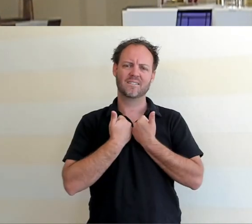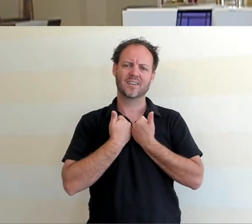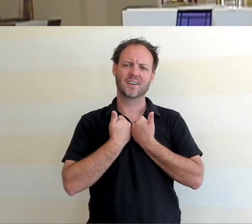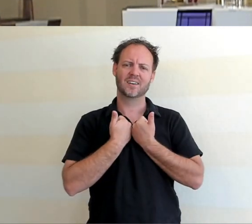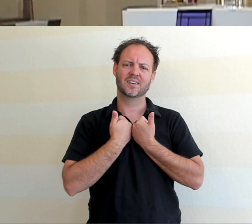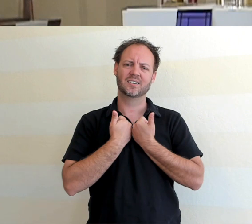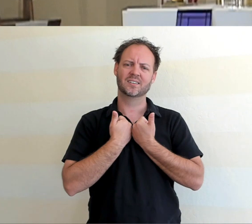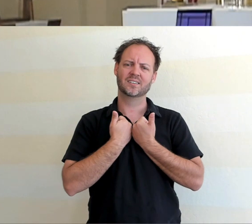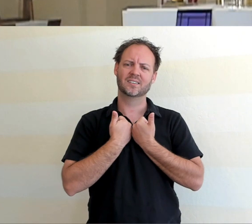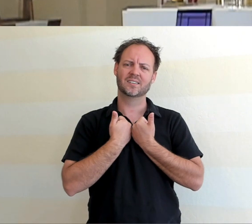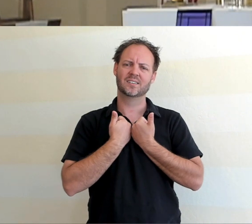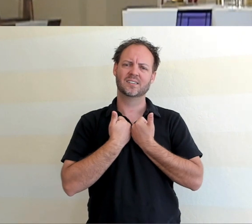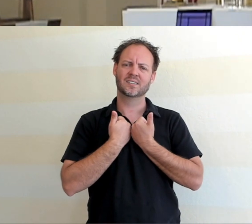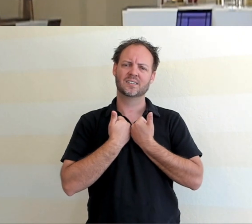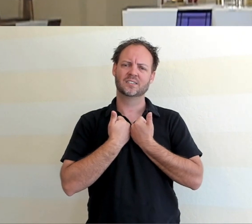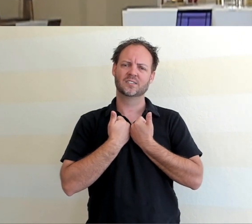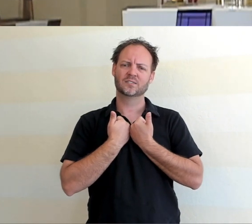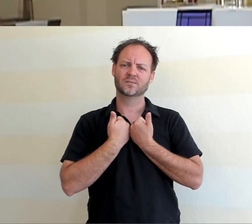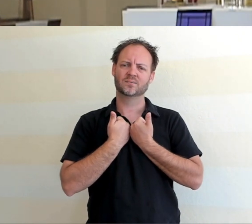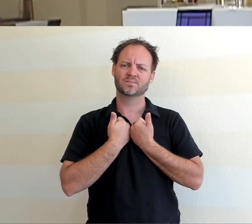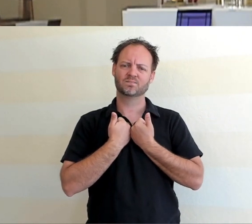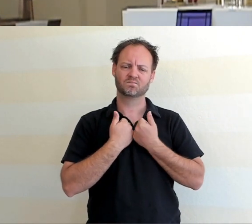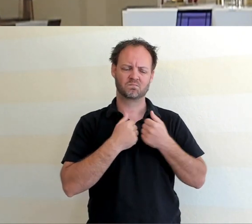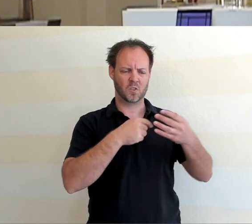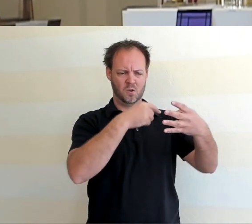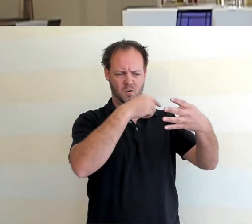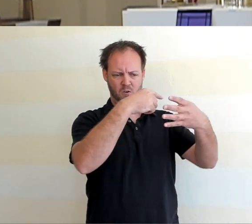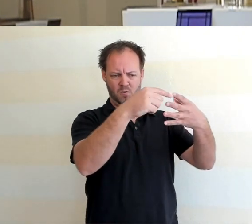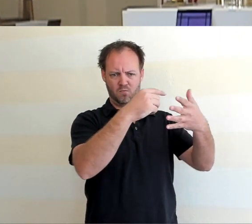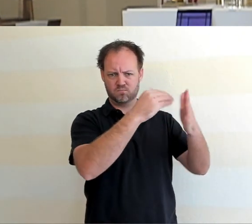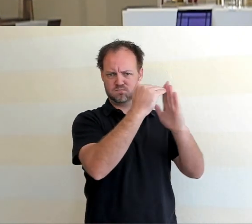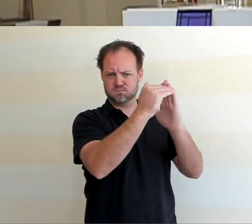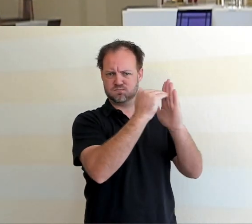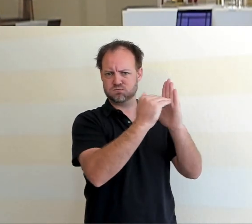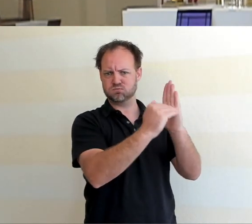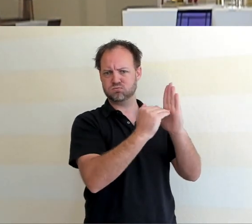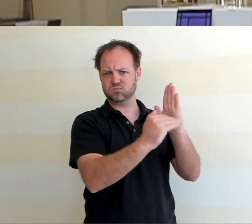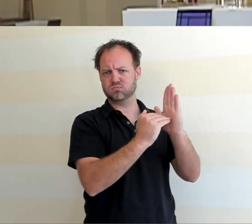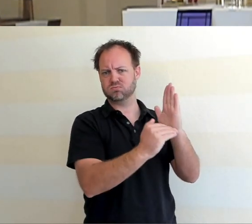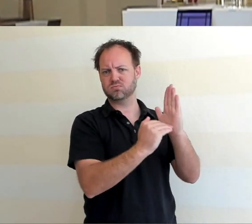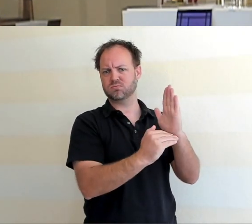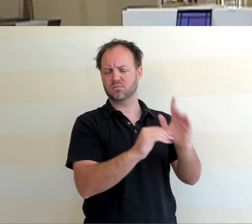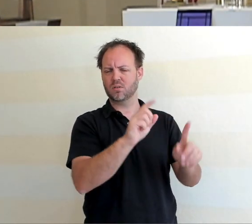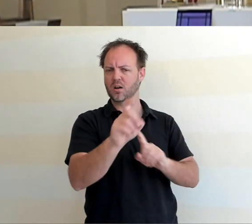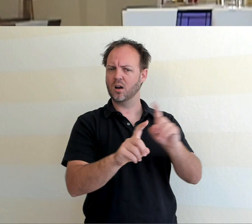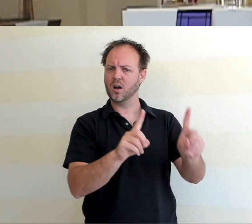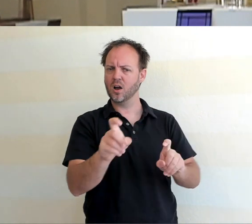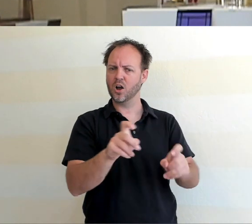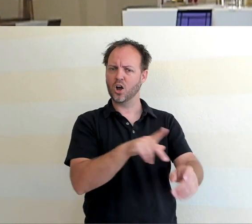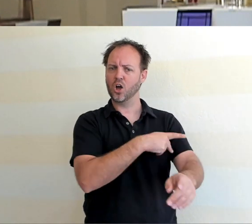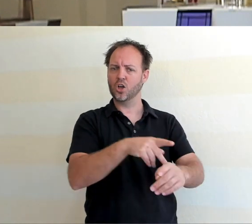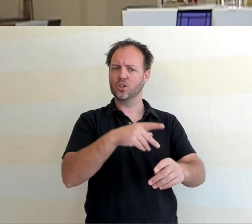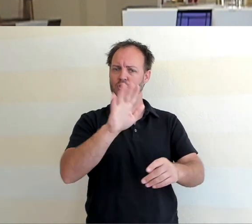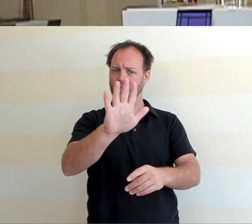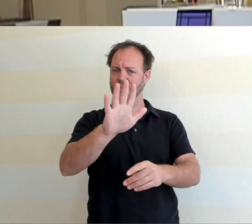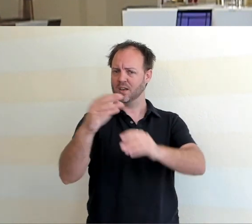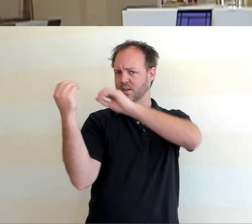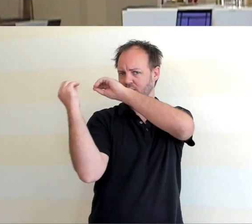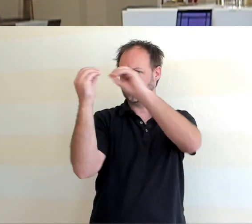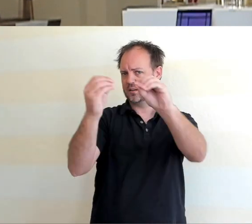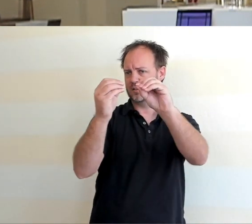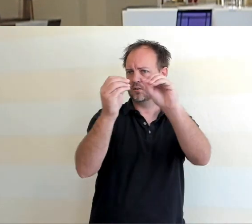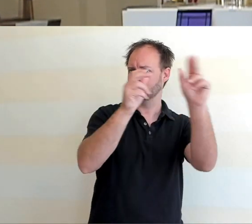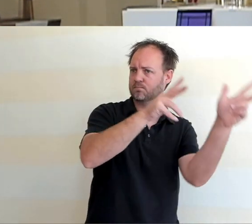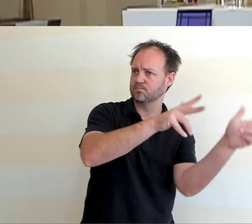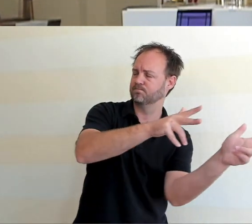life? To all of these questions, Psalm 5 teaches us to turn to the